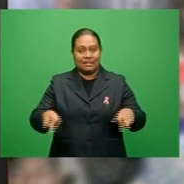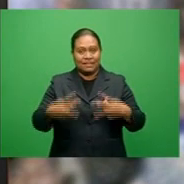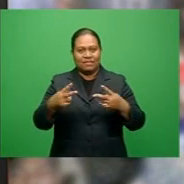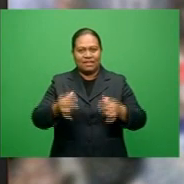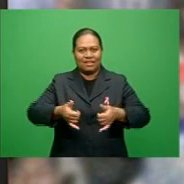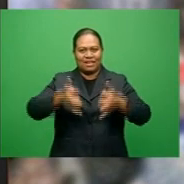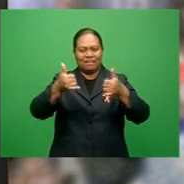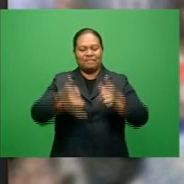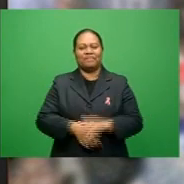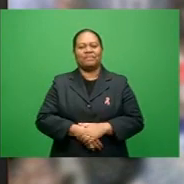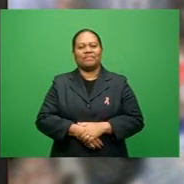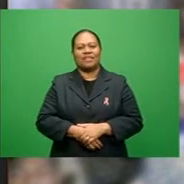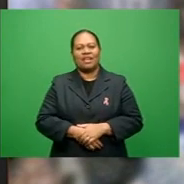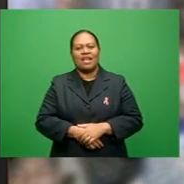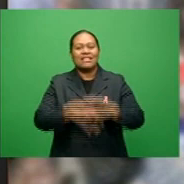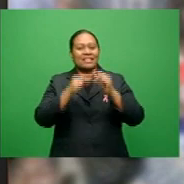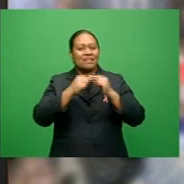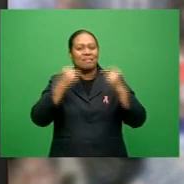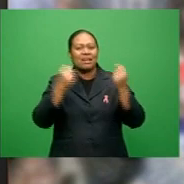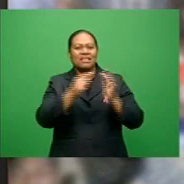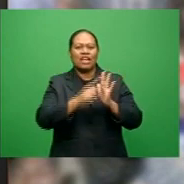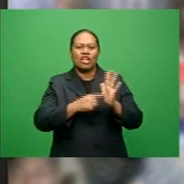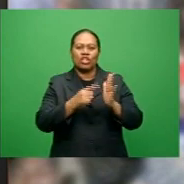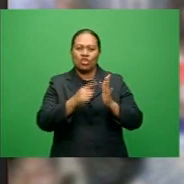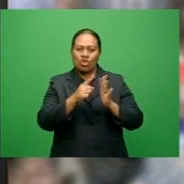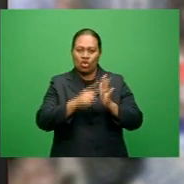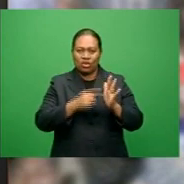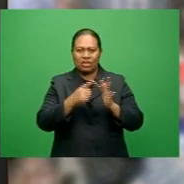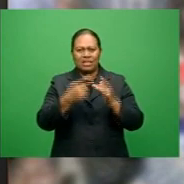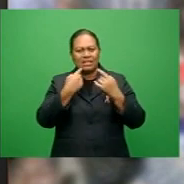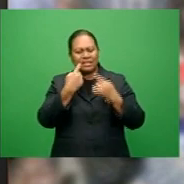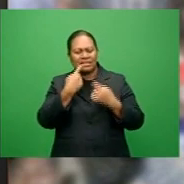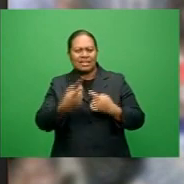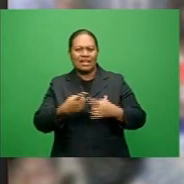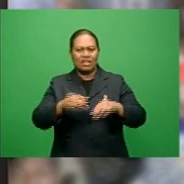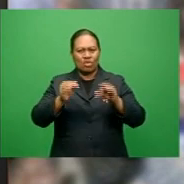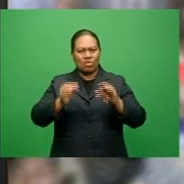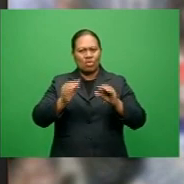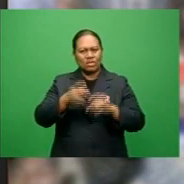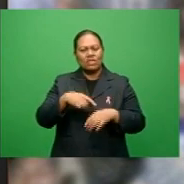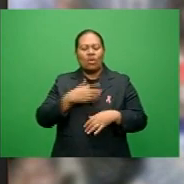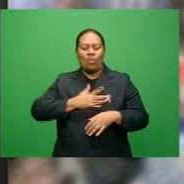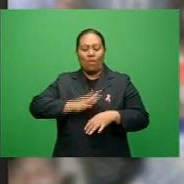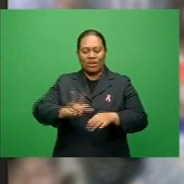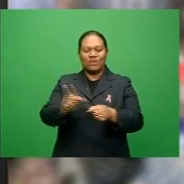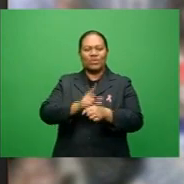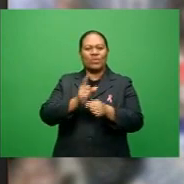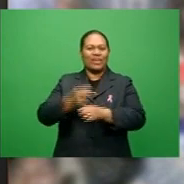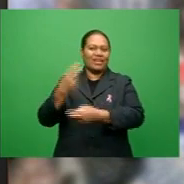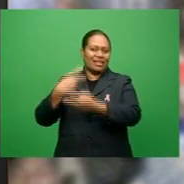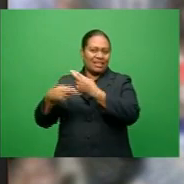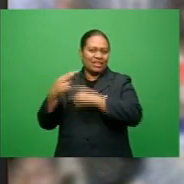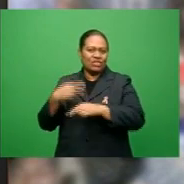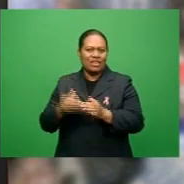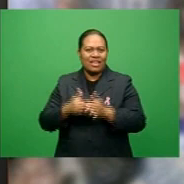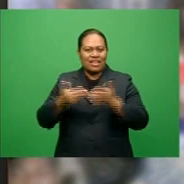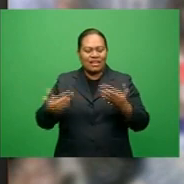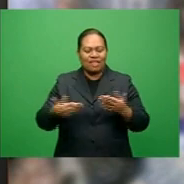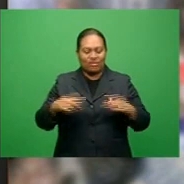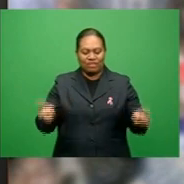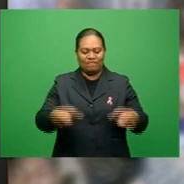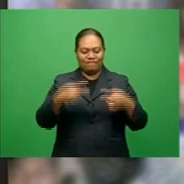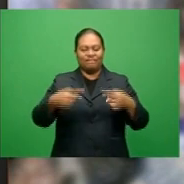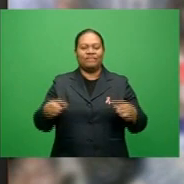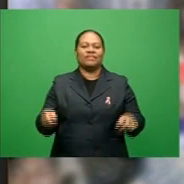The Talatala Chochi Rinakama coach team will be looking to create history by qualifying for the Skipper Cup competition.